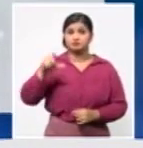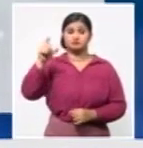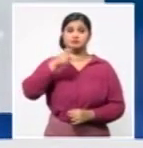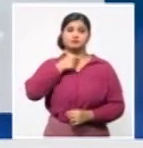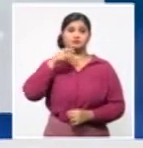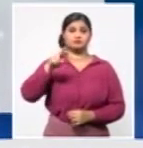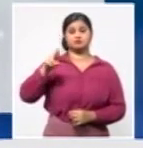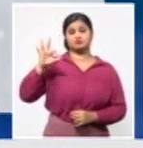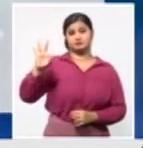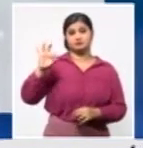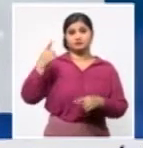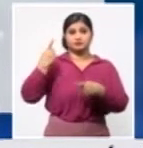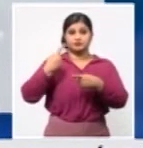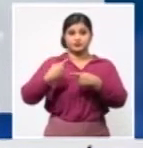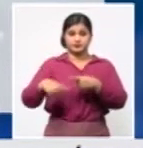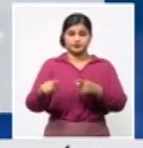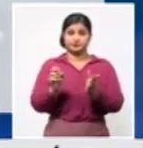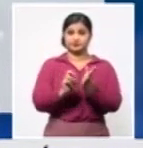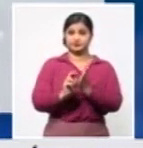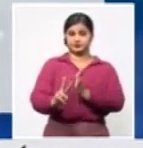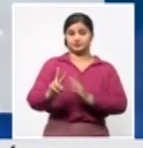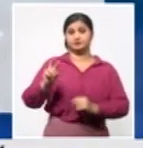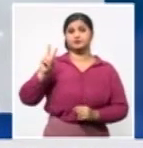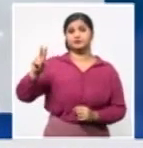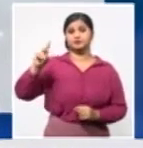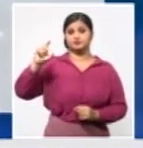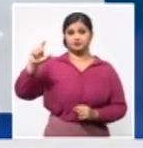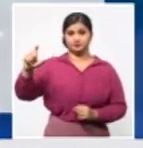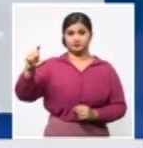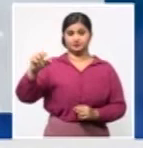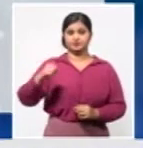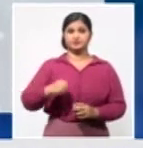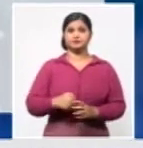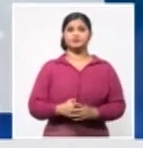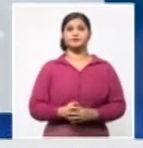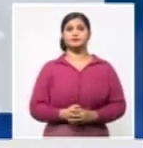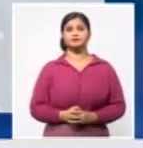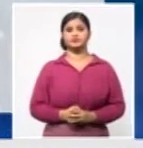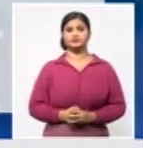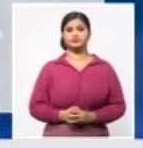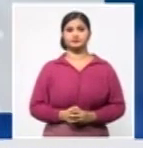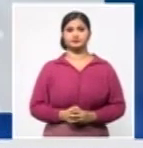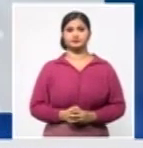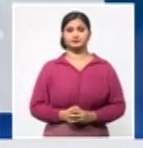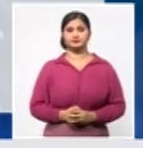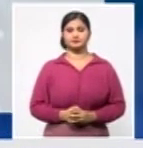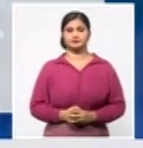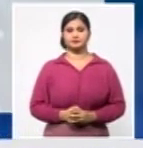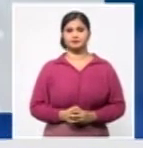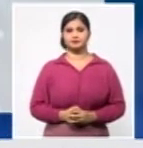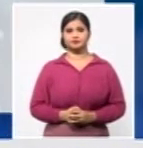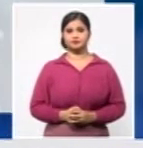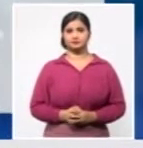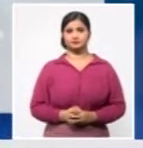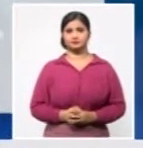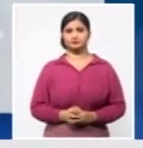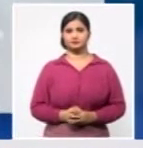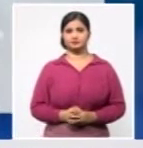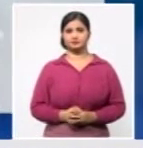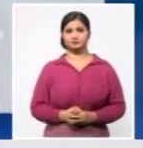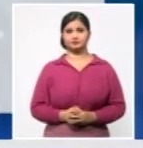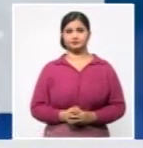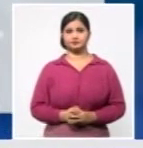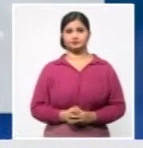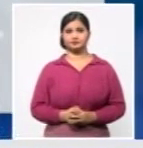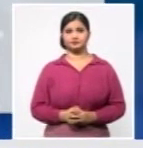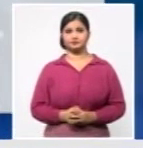yesterday, one relates to Havana and is the result of local transmission in the municipality of El Cerro. The other is from